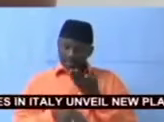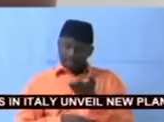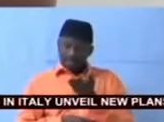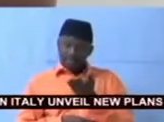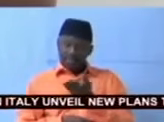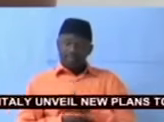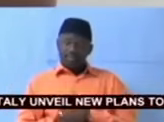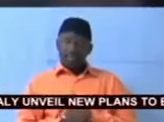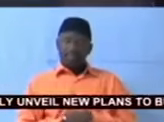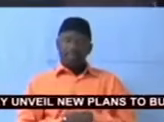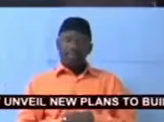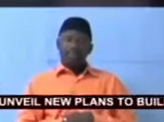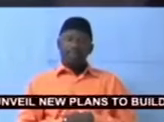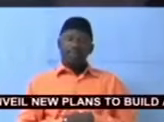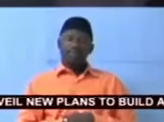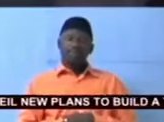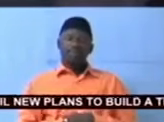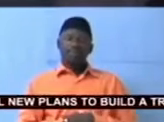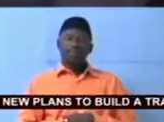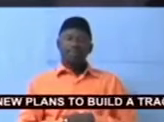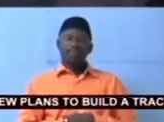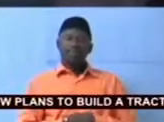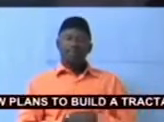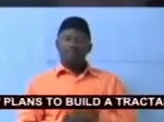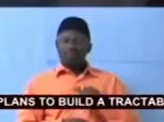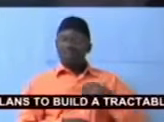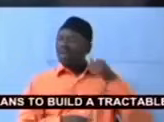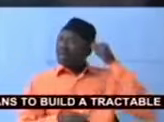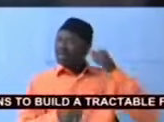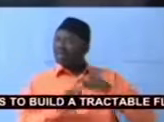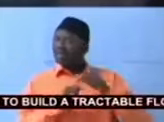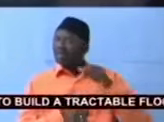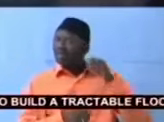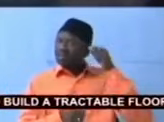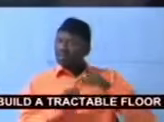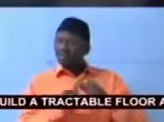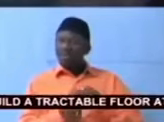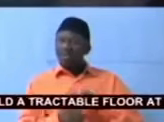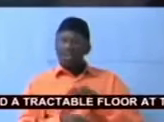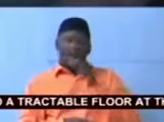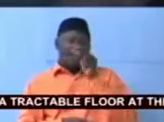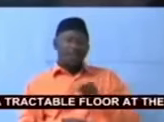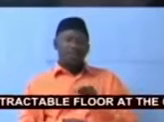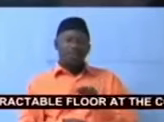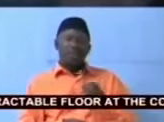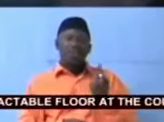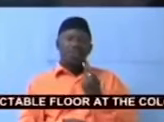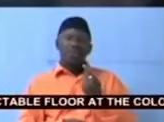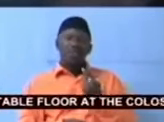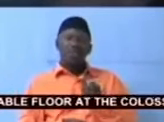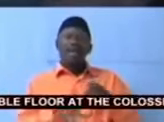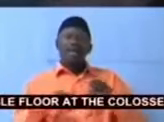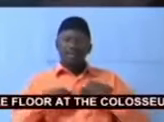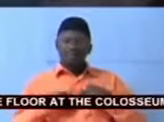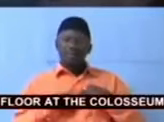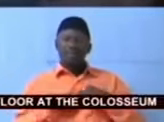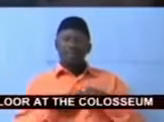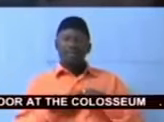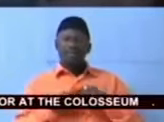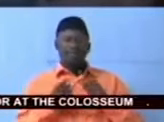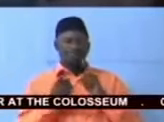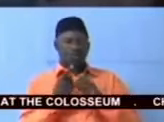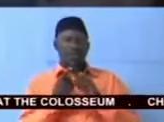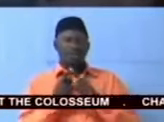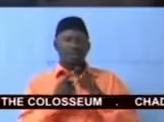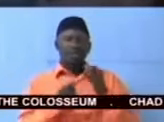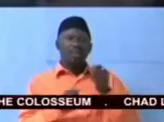I can recall the accused person only pleaded guilty to driving without license. Ma nga fatale ko dal kiñ tuwa mom